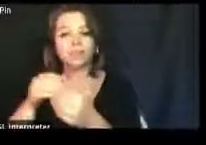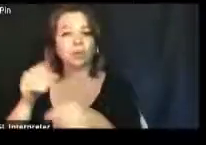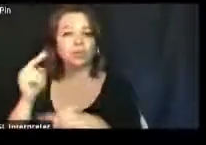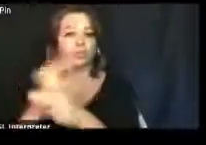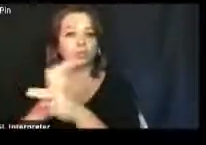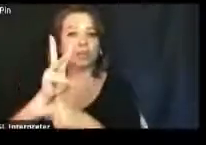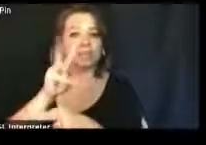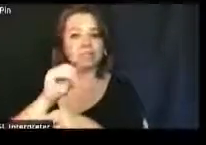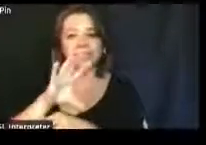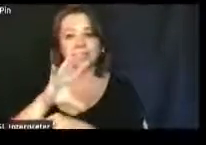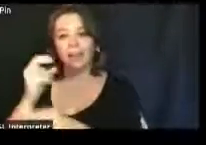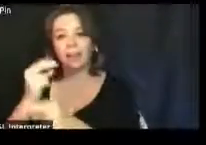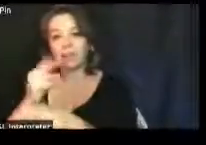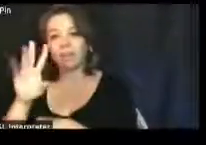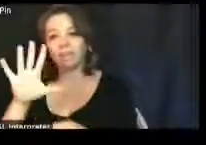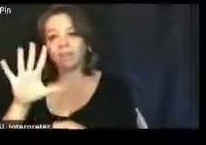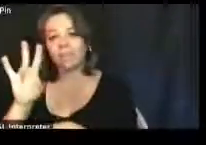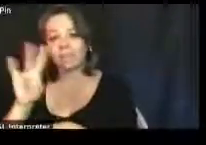57.